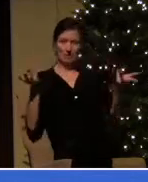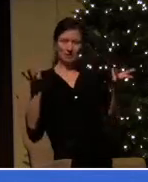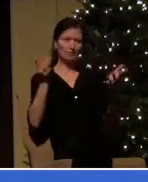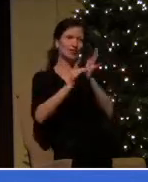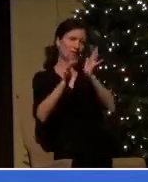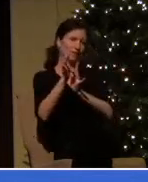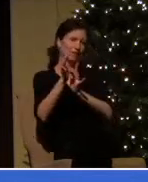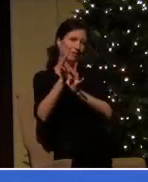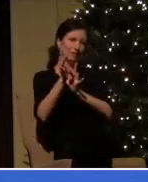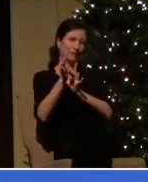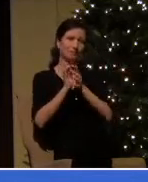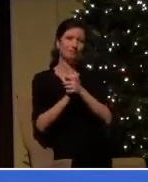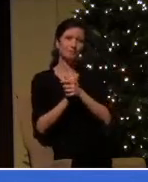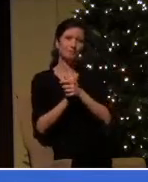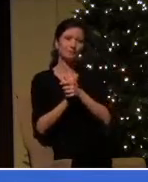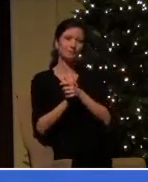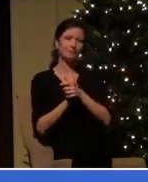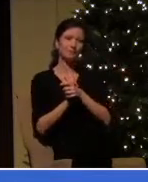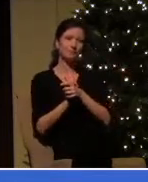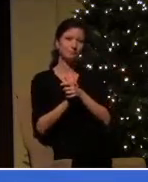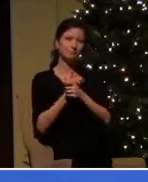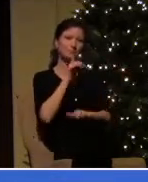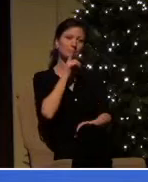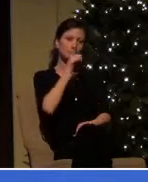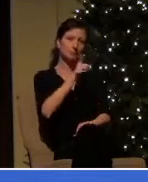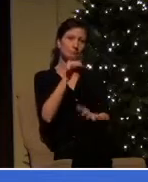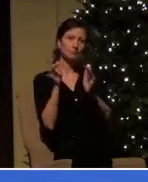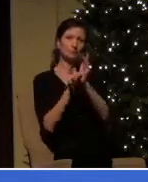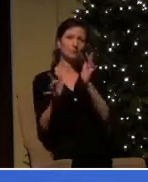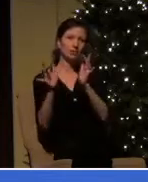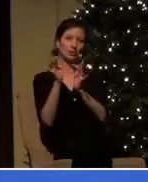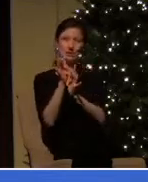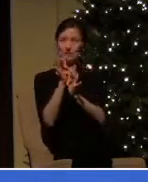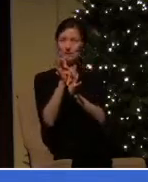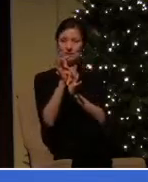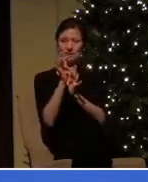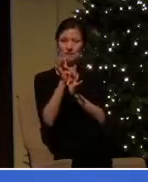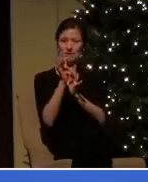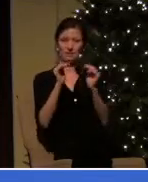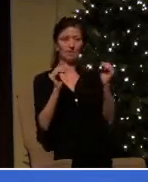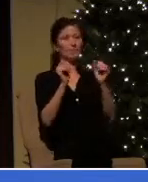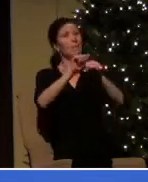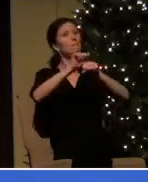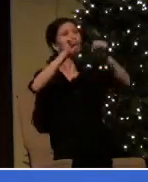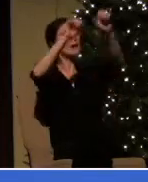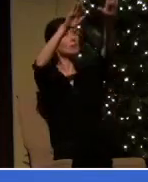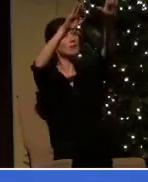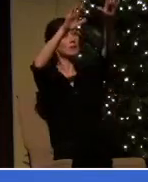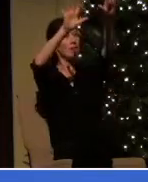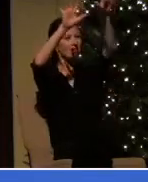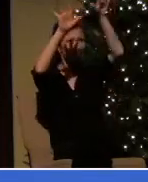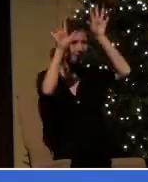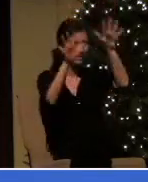of Jesus. Ultimately, it is Jesus who levels the mountains, who